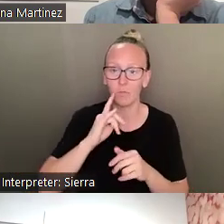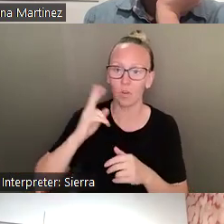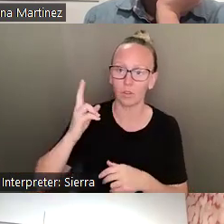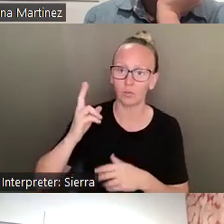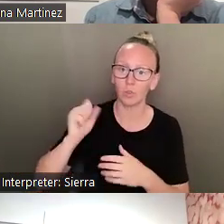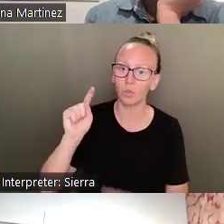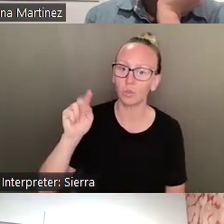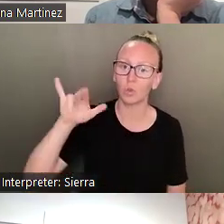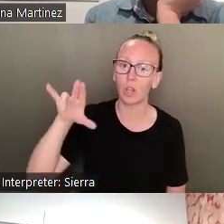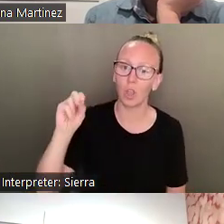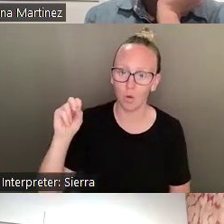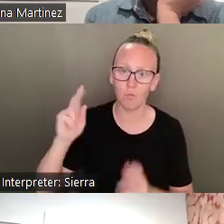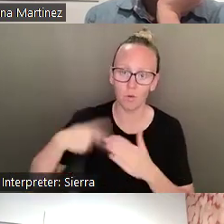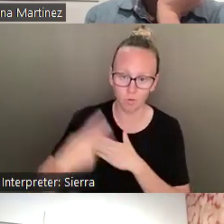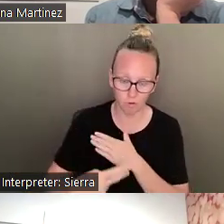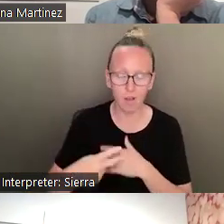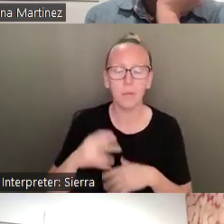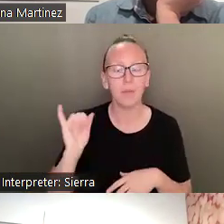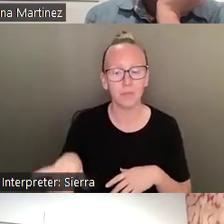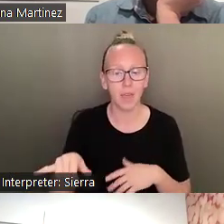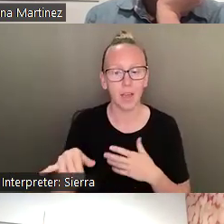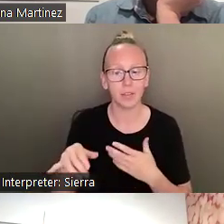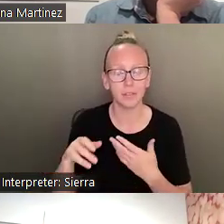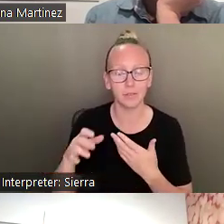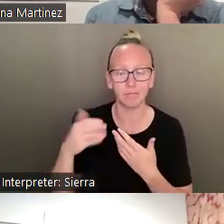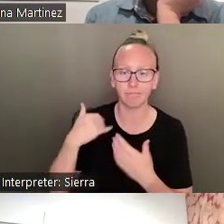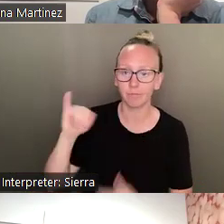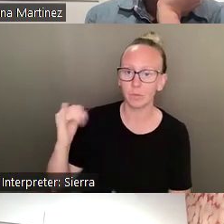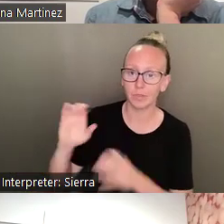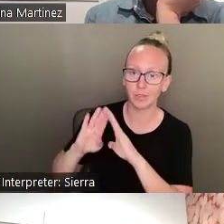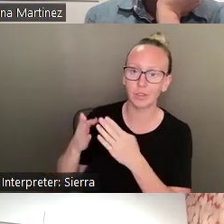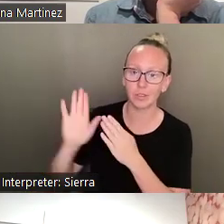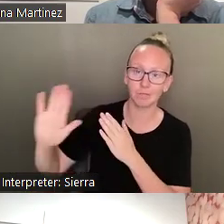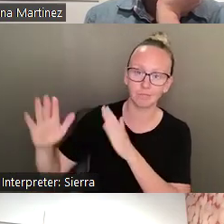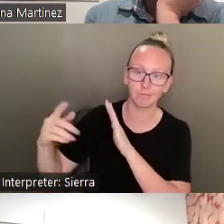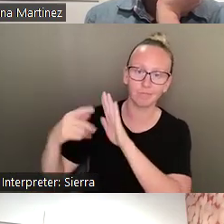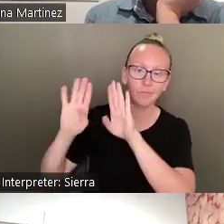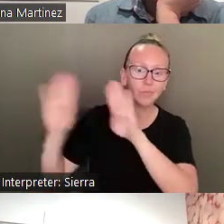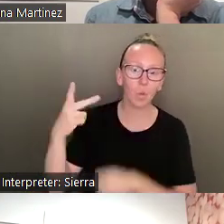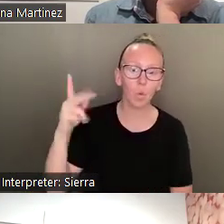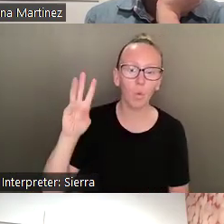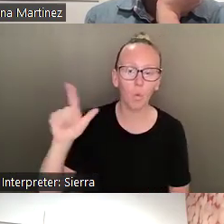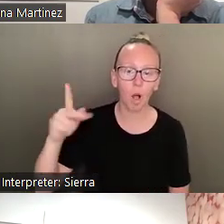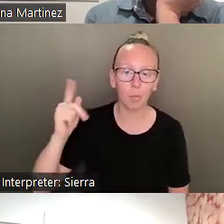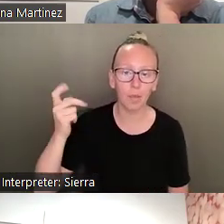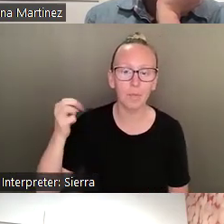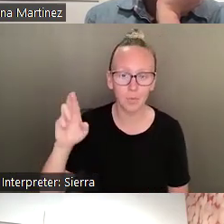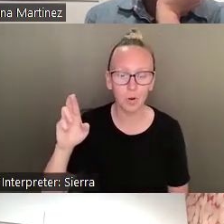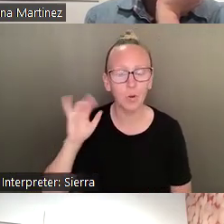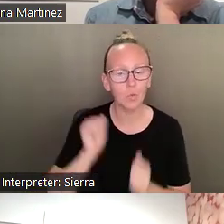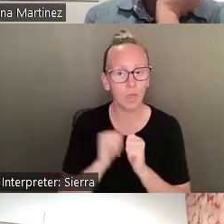wall over here with the wallpaper that we've recreated. Within the broader conversation about